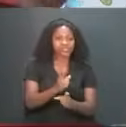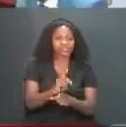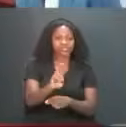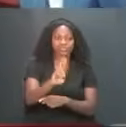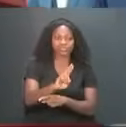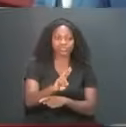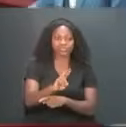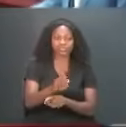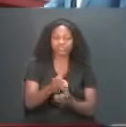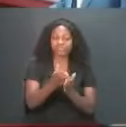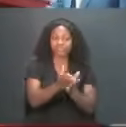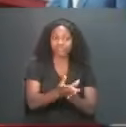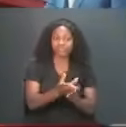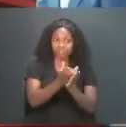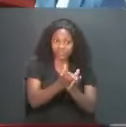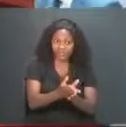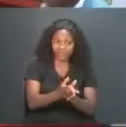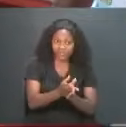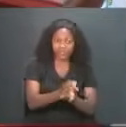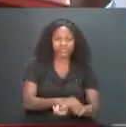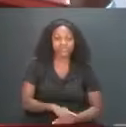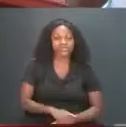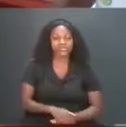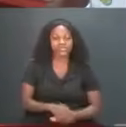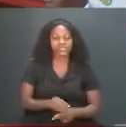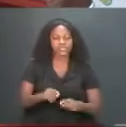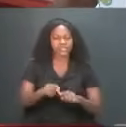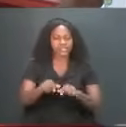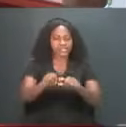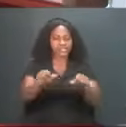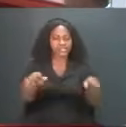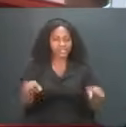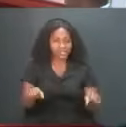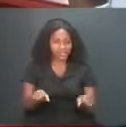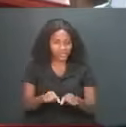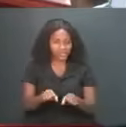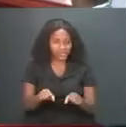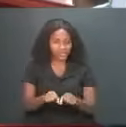marine biological diversity of areas beyond national jurisdiction.